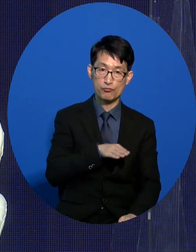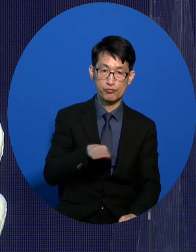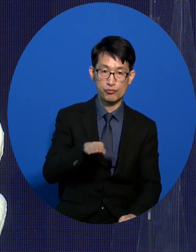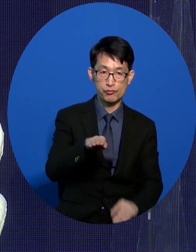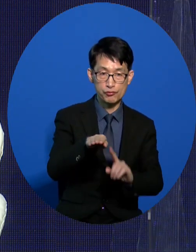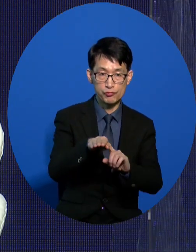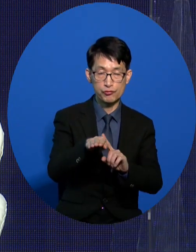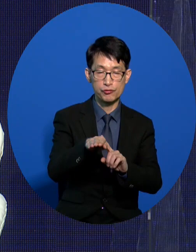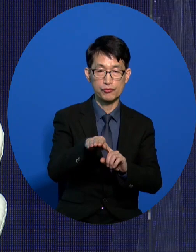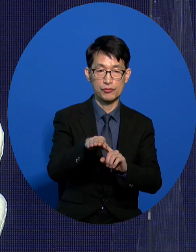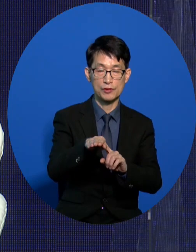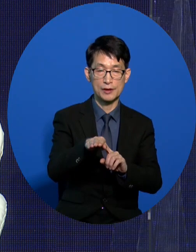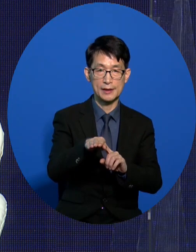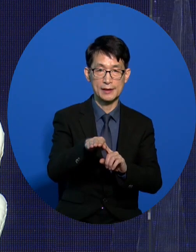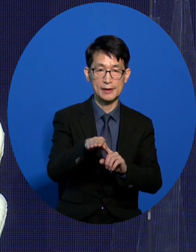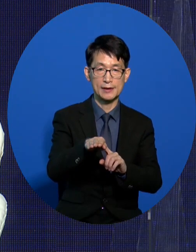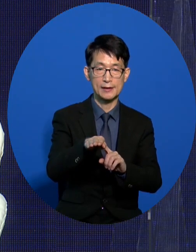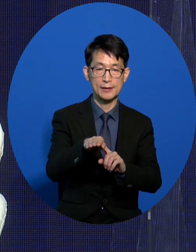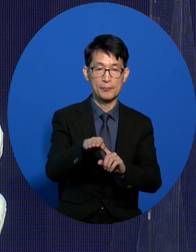more incentives.